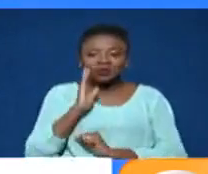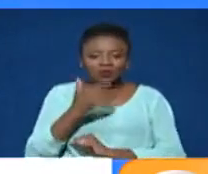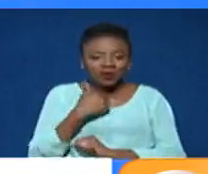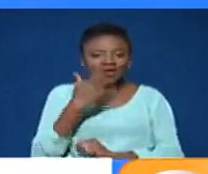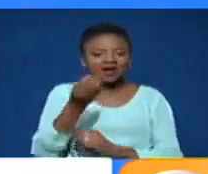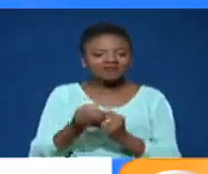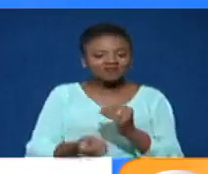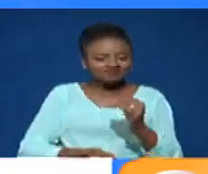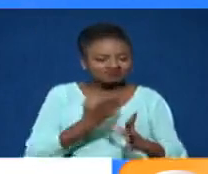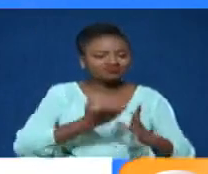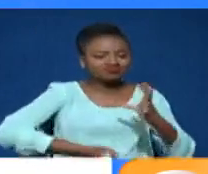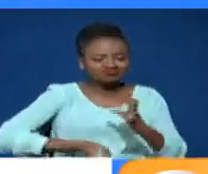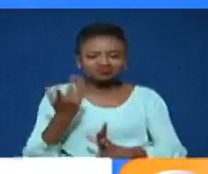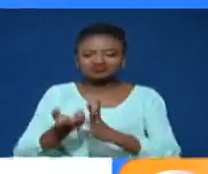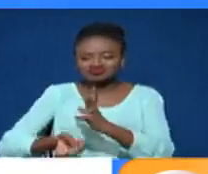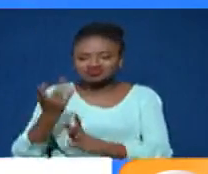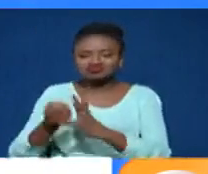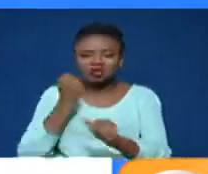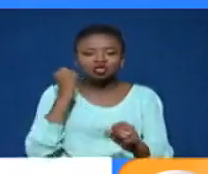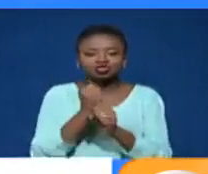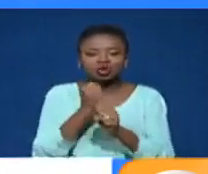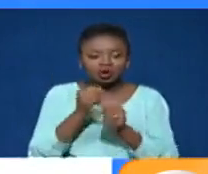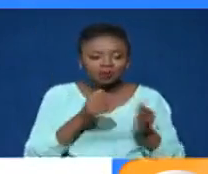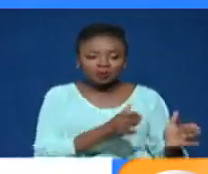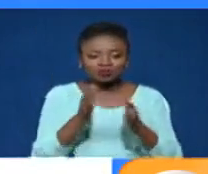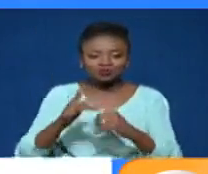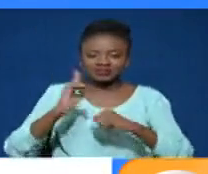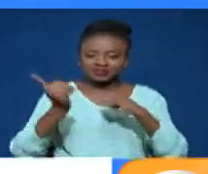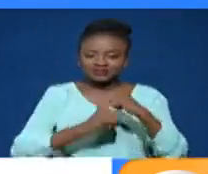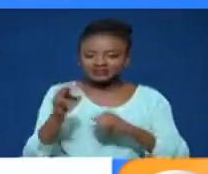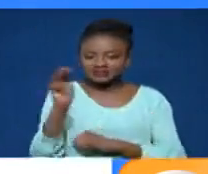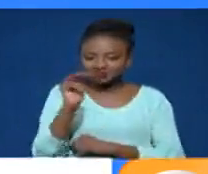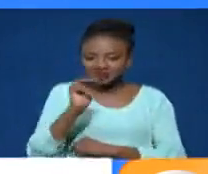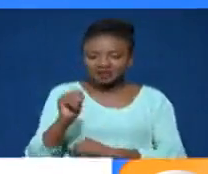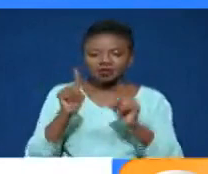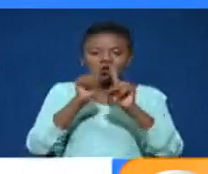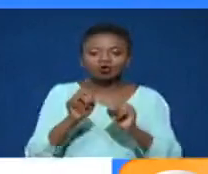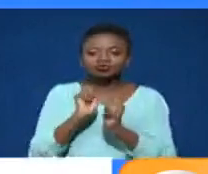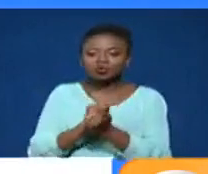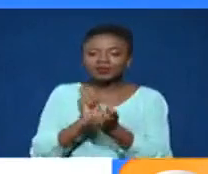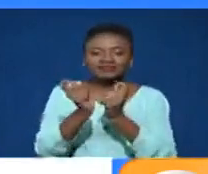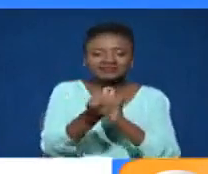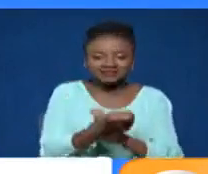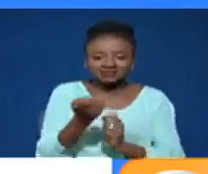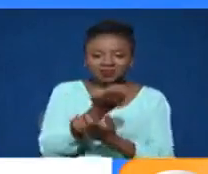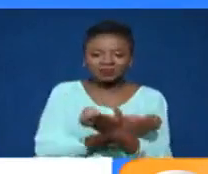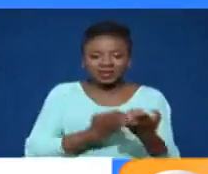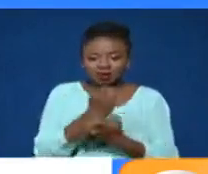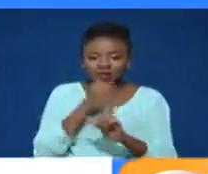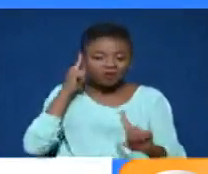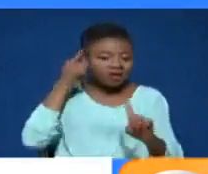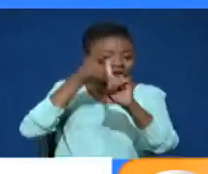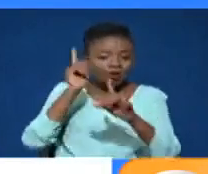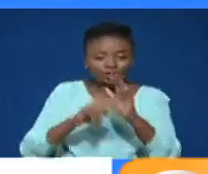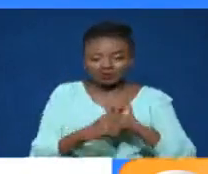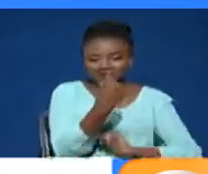over 6 million jobs and to transform our economy so that each one of us can take